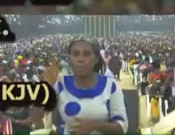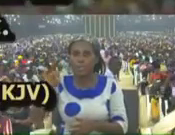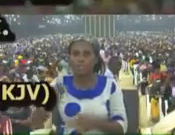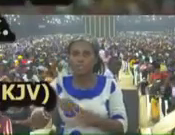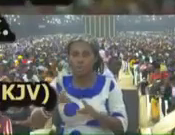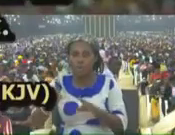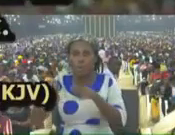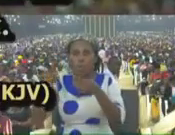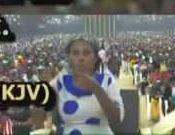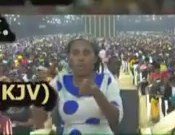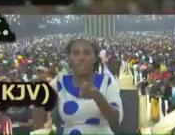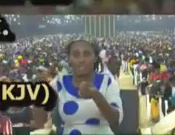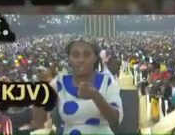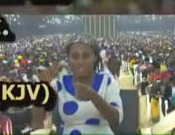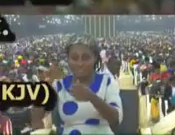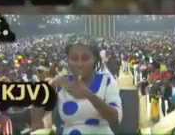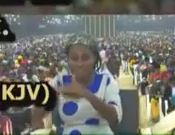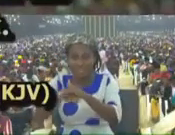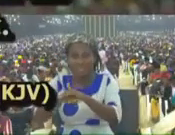went in